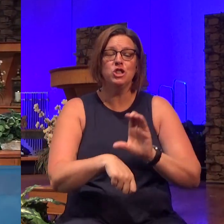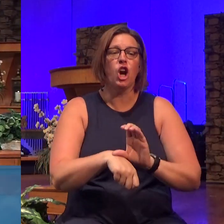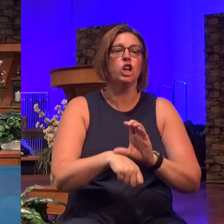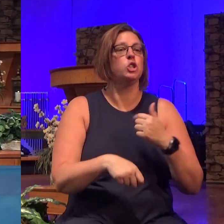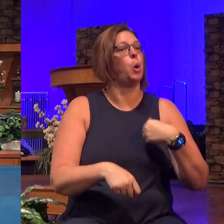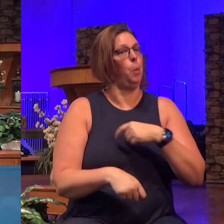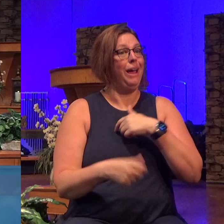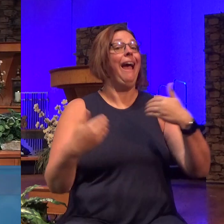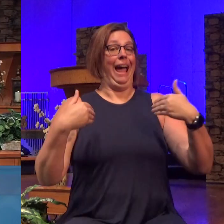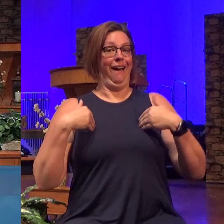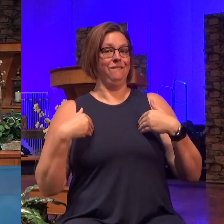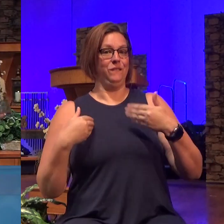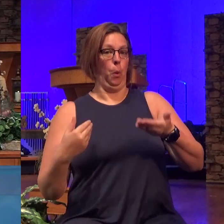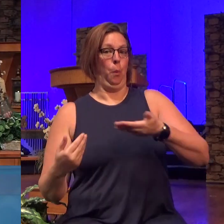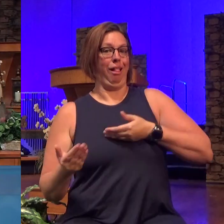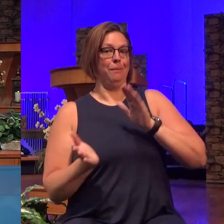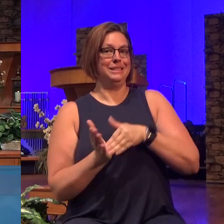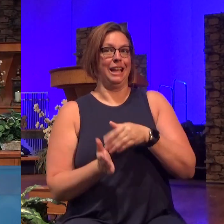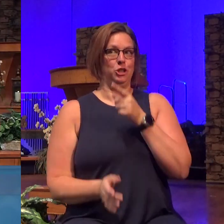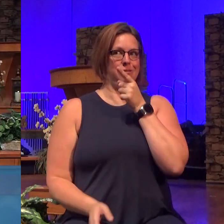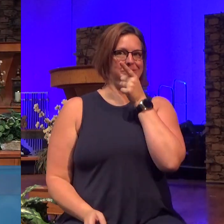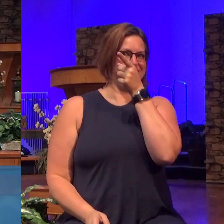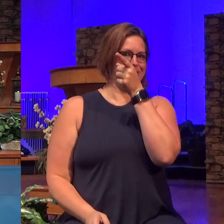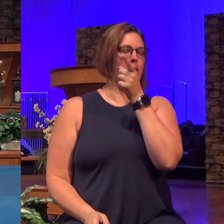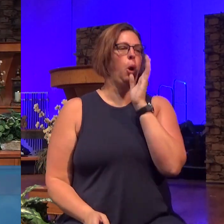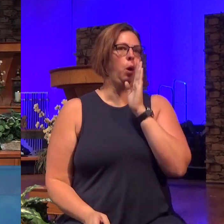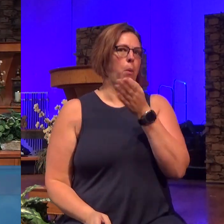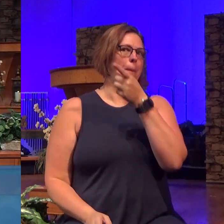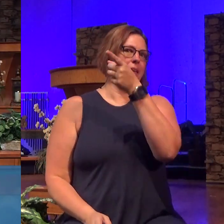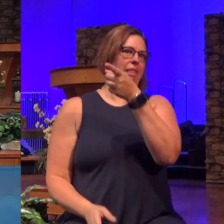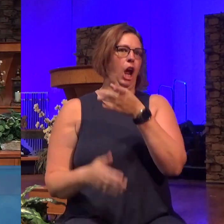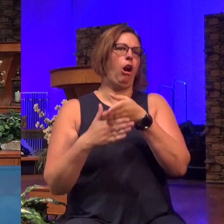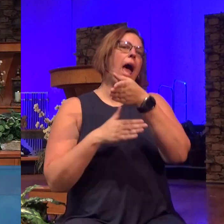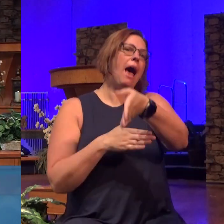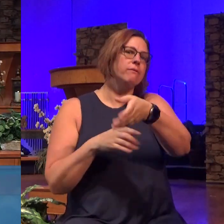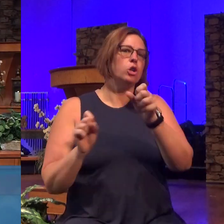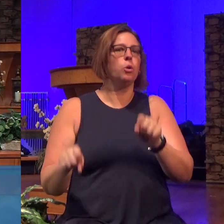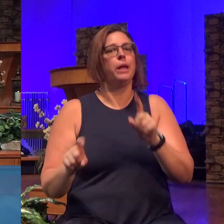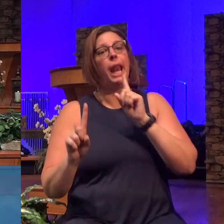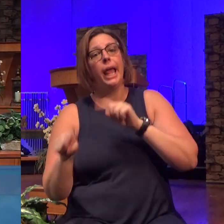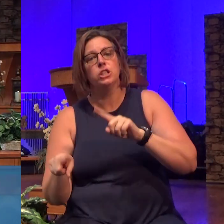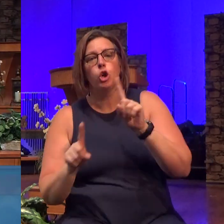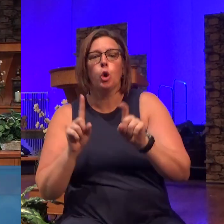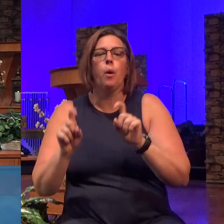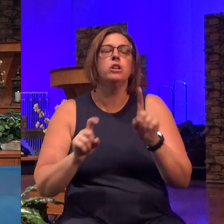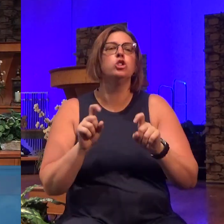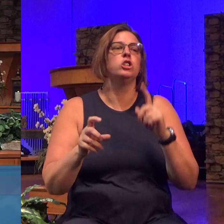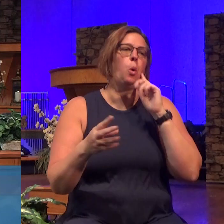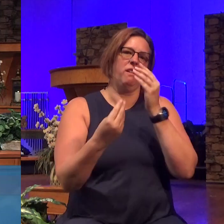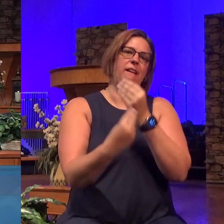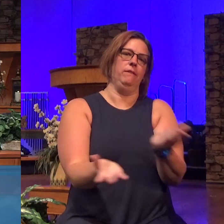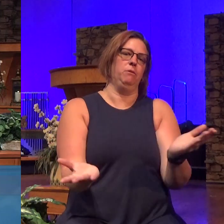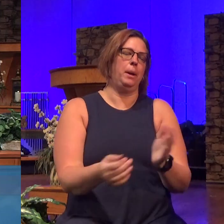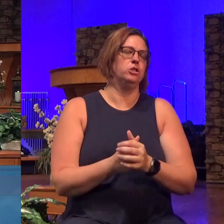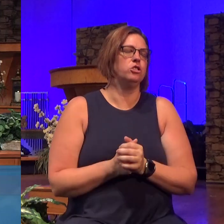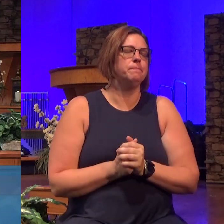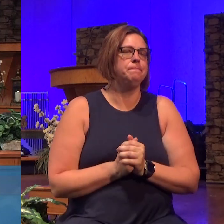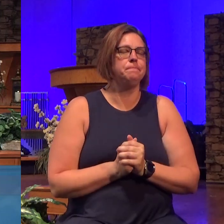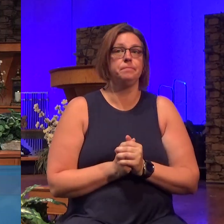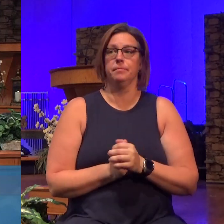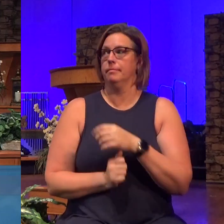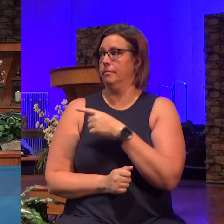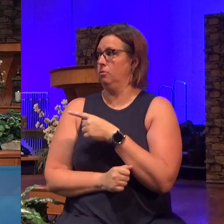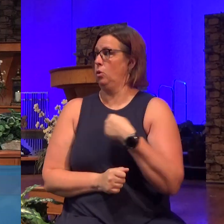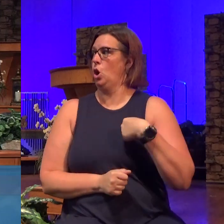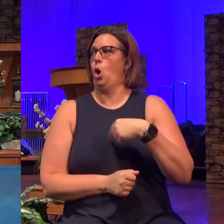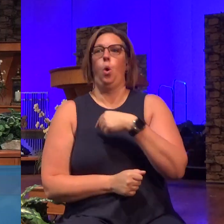we have a welcome center right in the middle of our lobby, and we will be there after the service to answer any of your questions or give you any information. We are